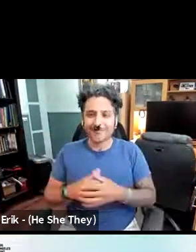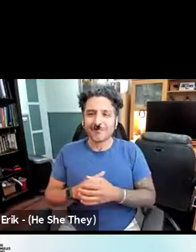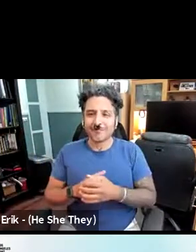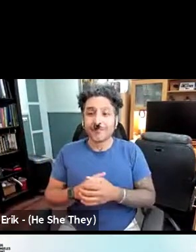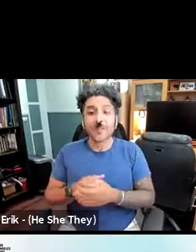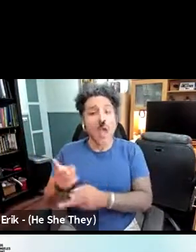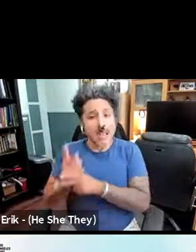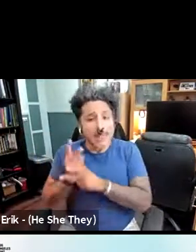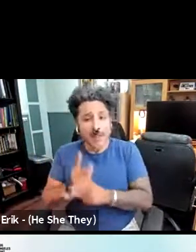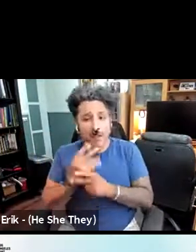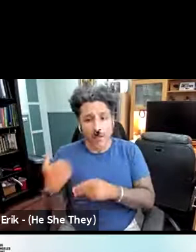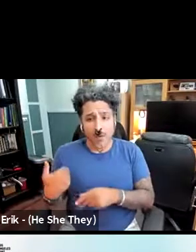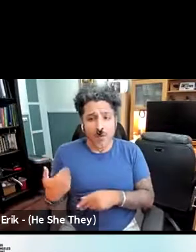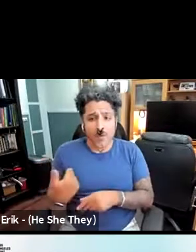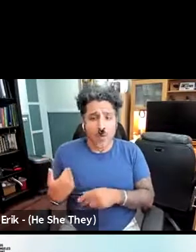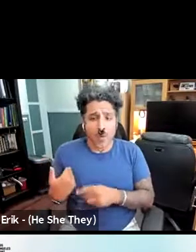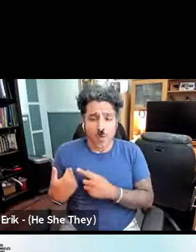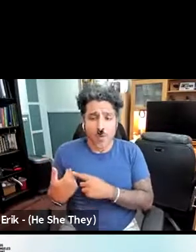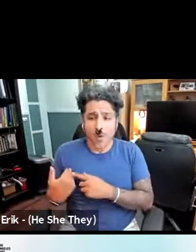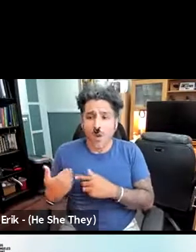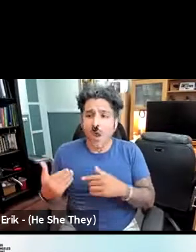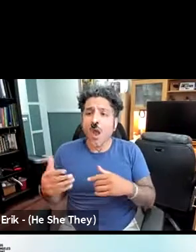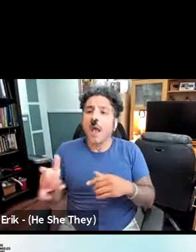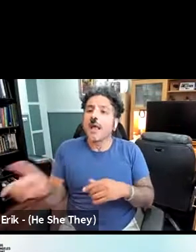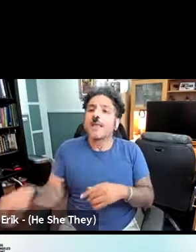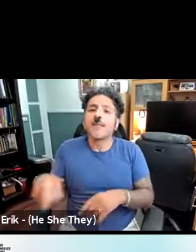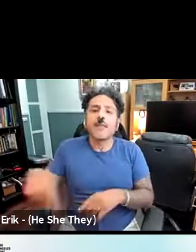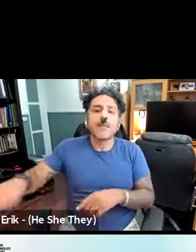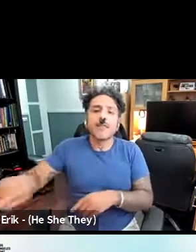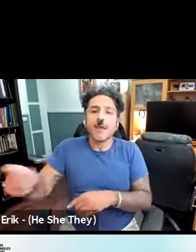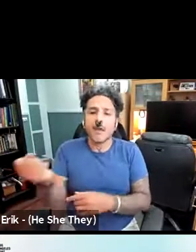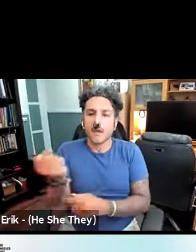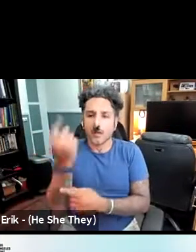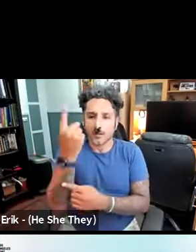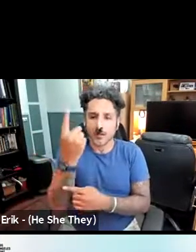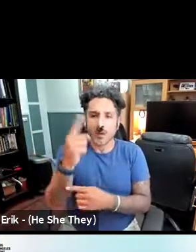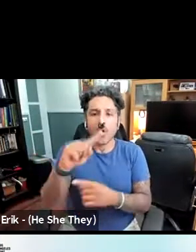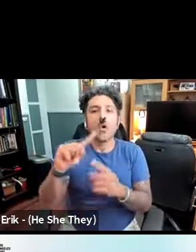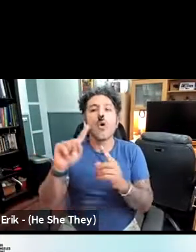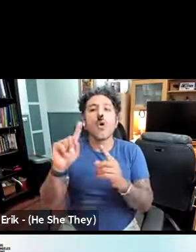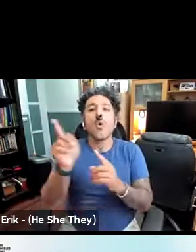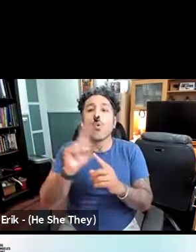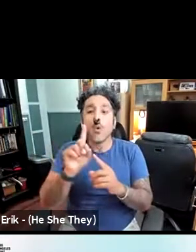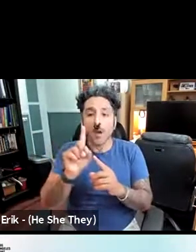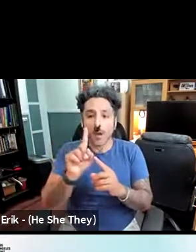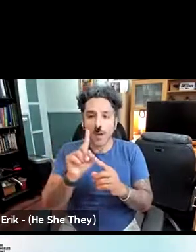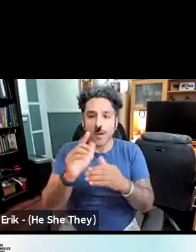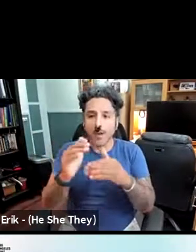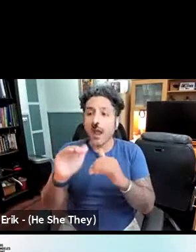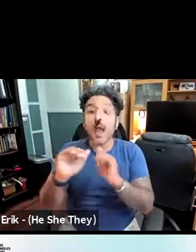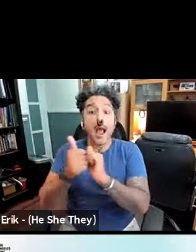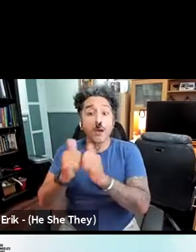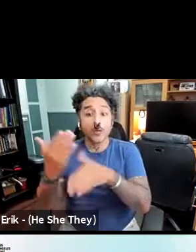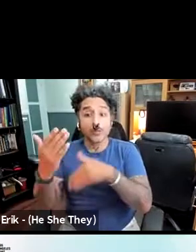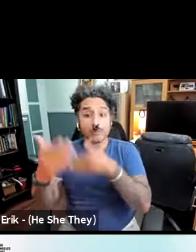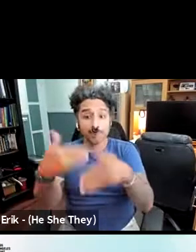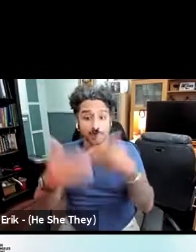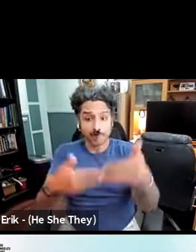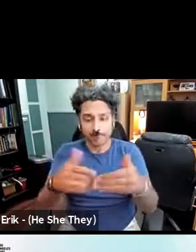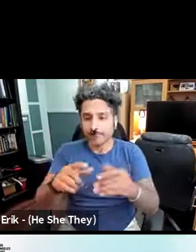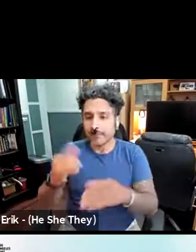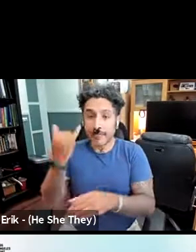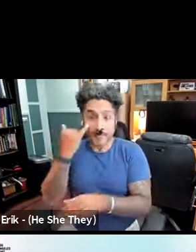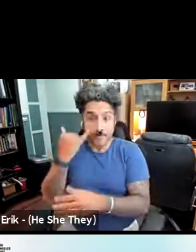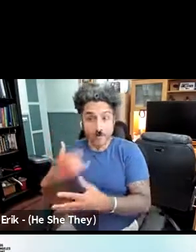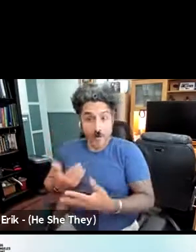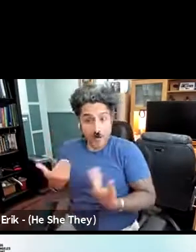your youth, so that they understand where to continue where we left off.